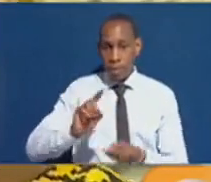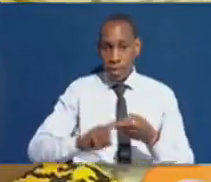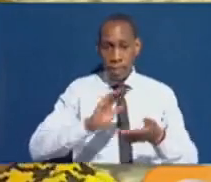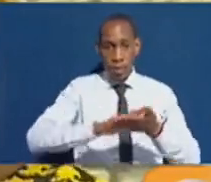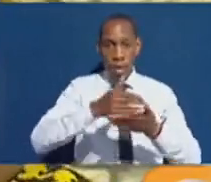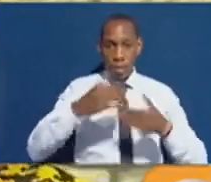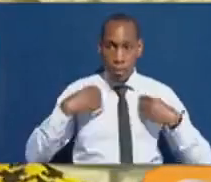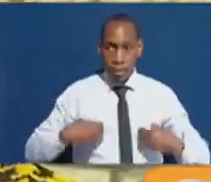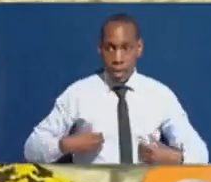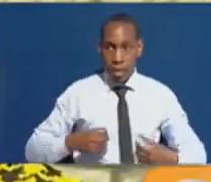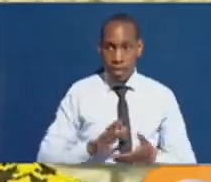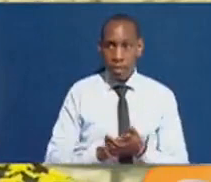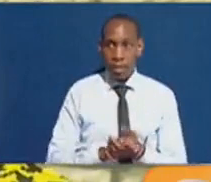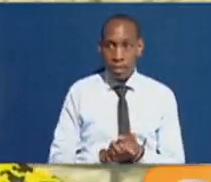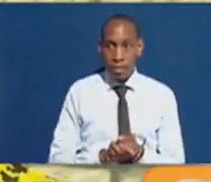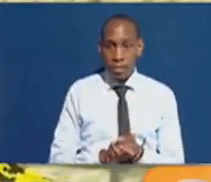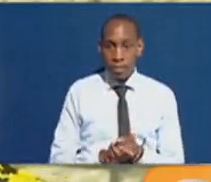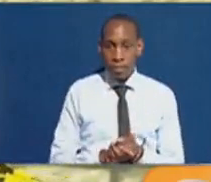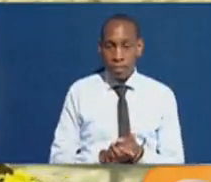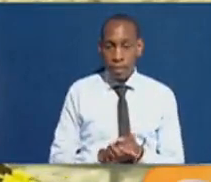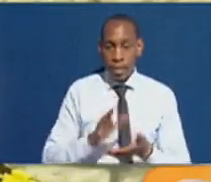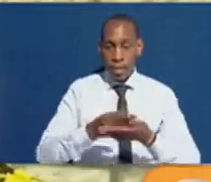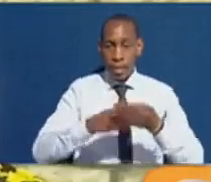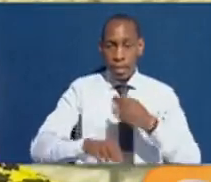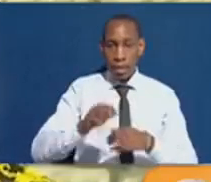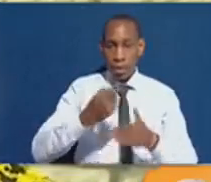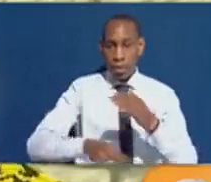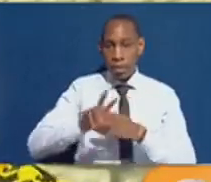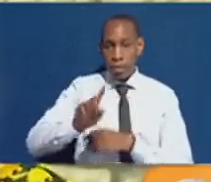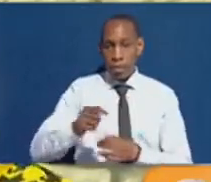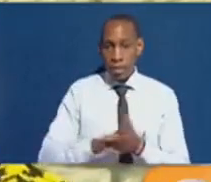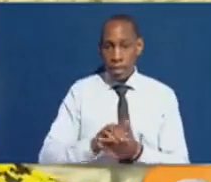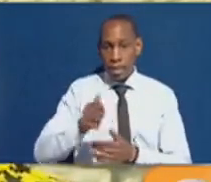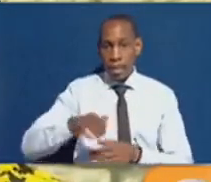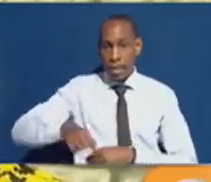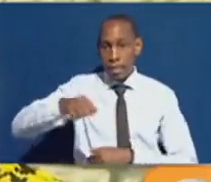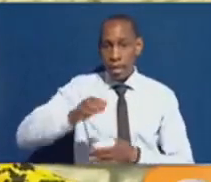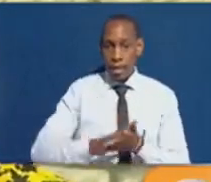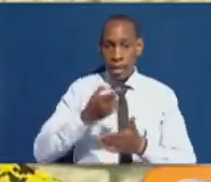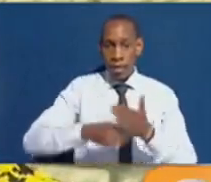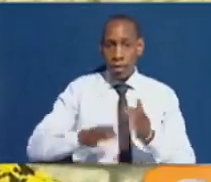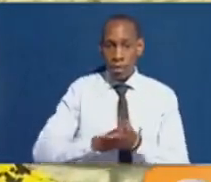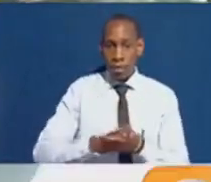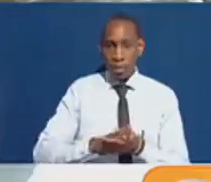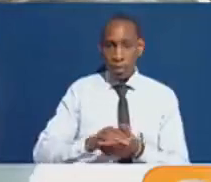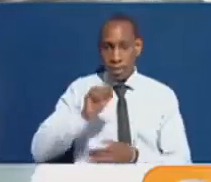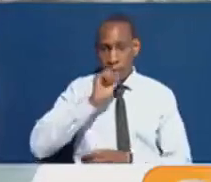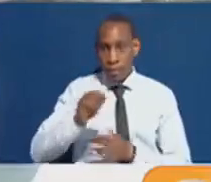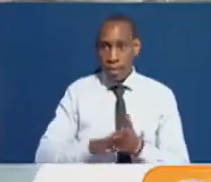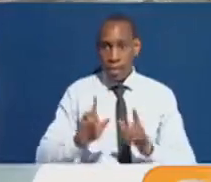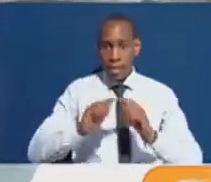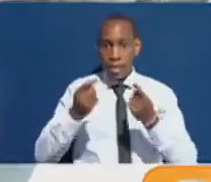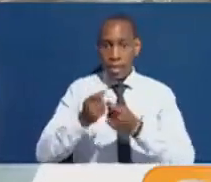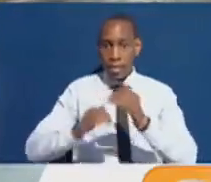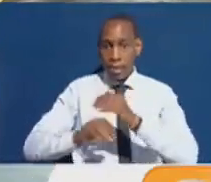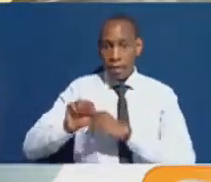bag, the laptop sling bag, which is unisex, I sell it at $2,000. The duffel bag is $2,500, which is a standard size. With a team of at least